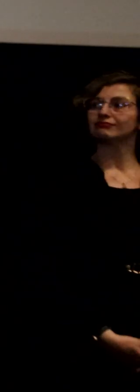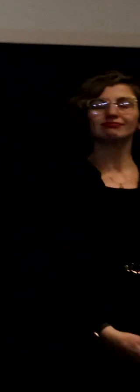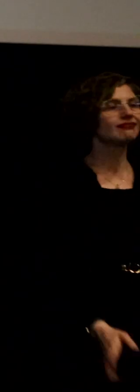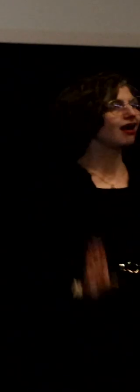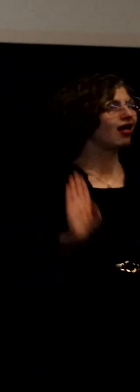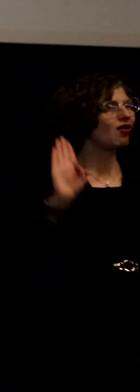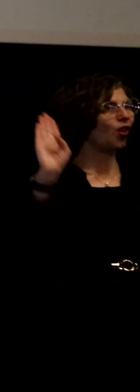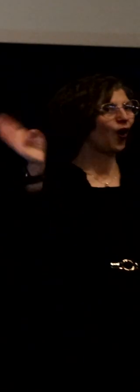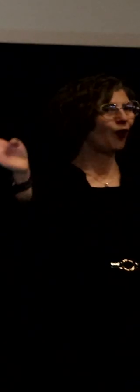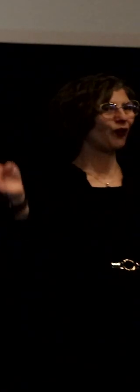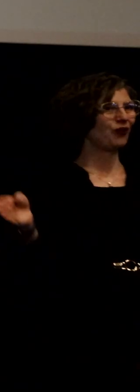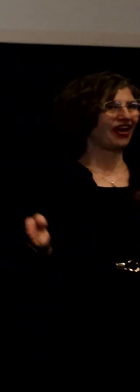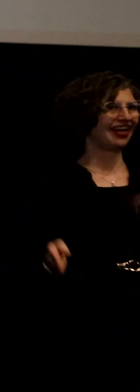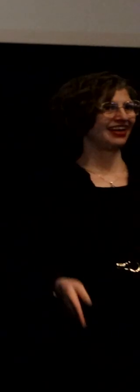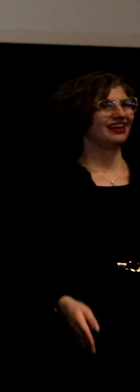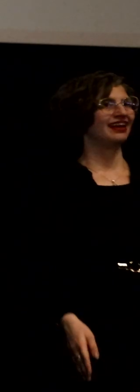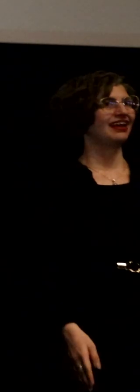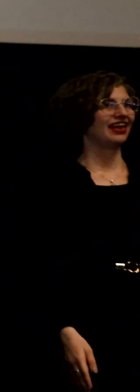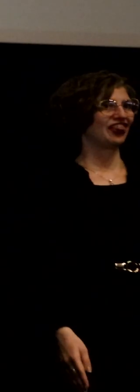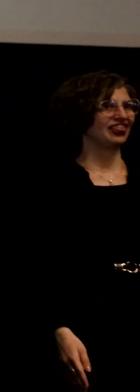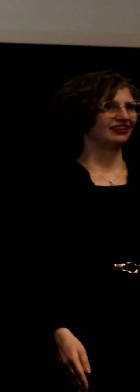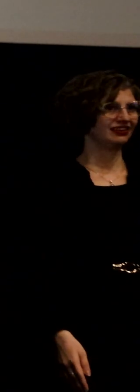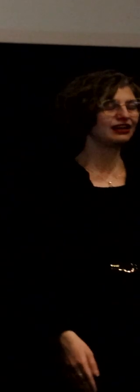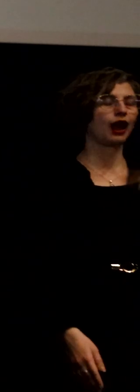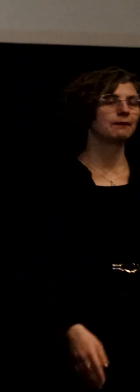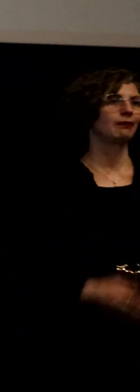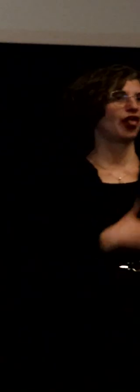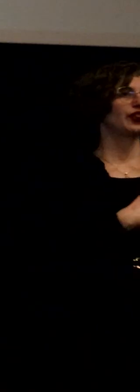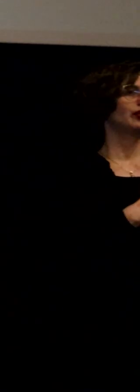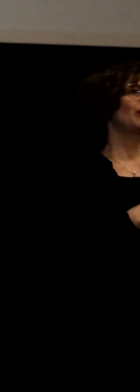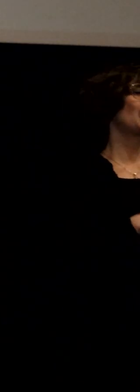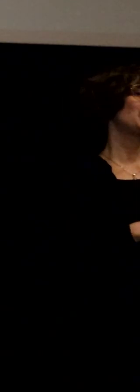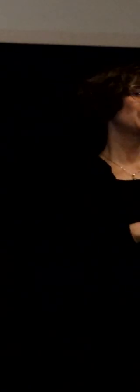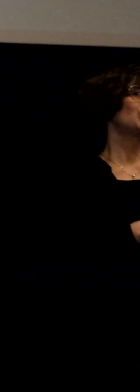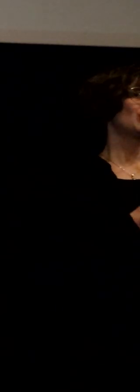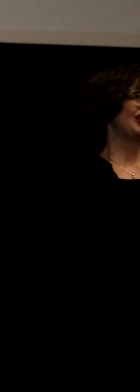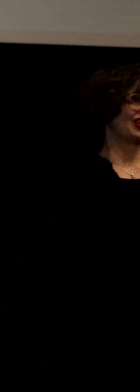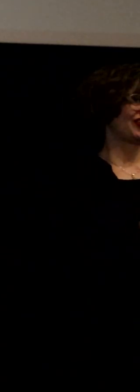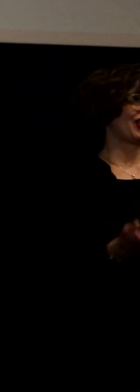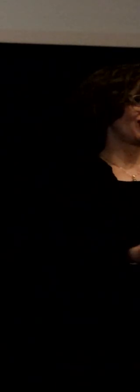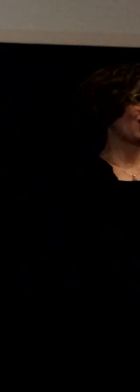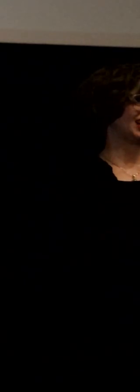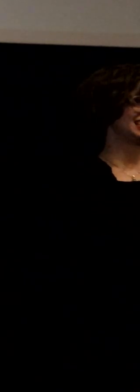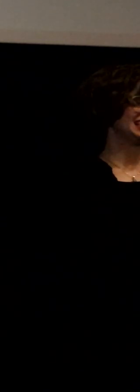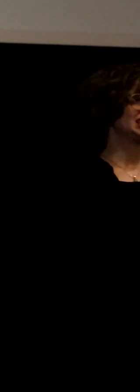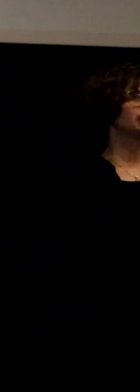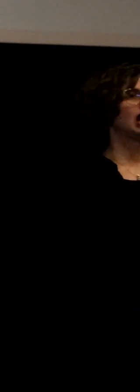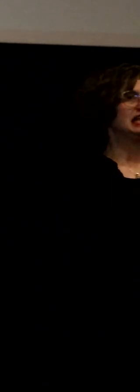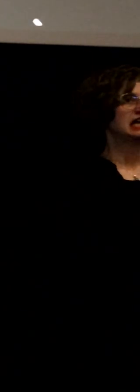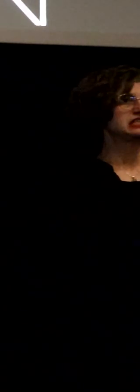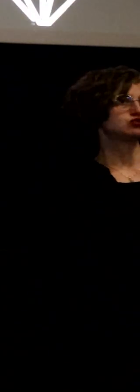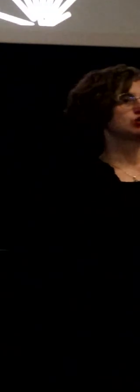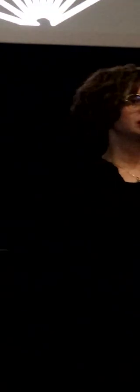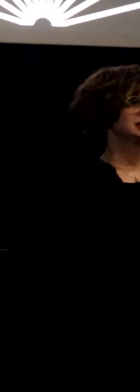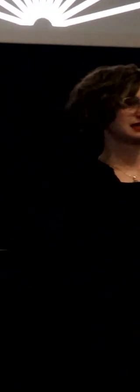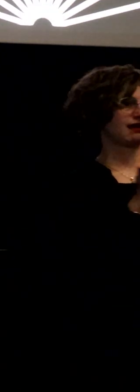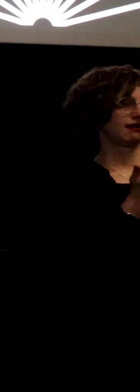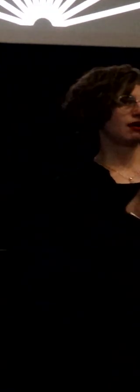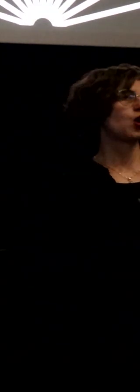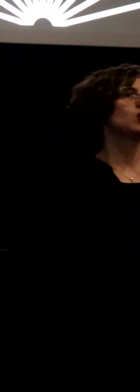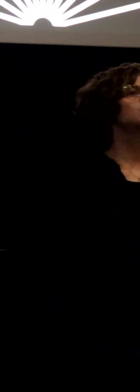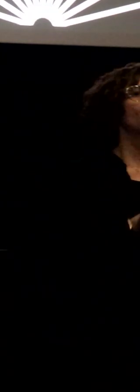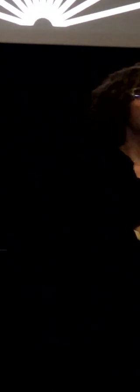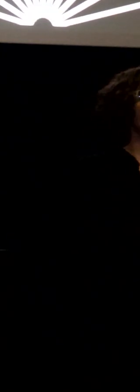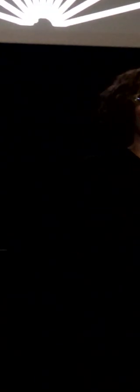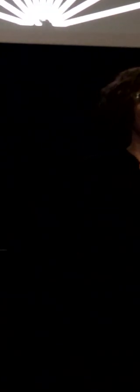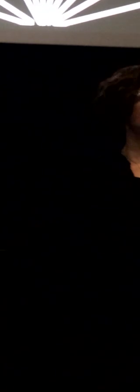Hello, my name is Ethan Silva, and I'm a third year here at RIT for Industrial Design, and I'm also PR chair of the student club,